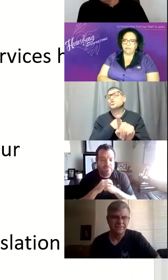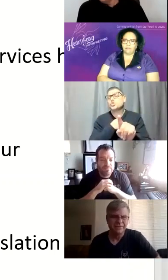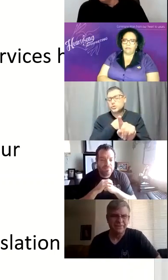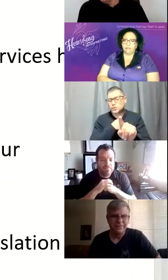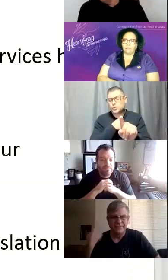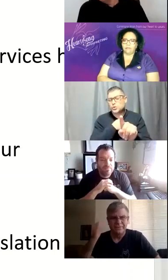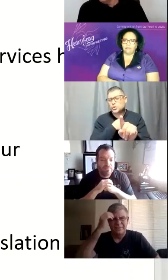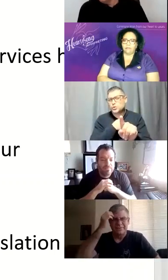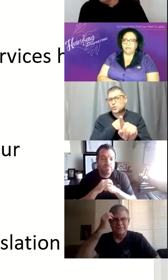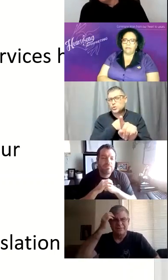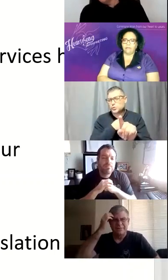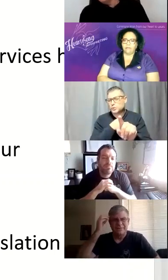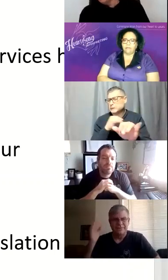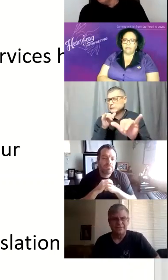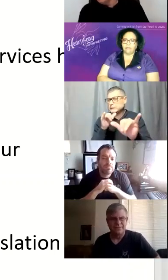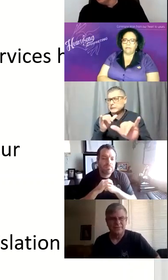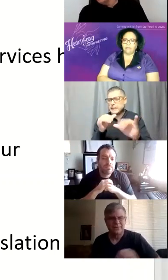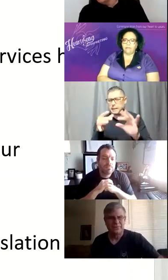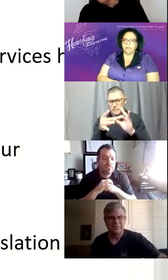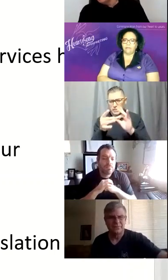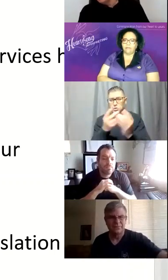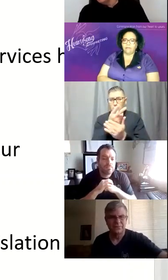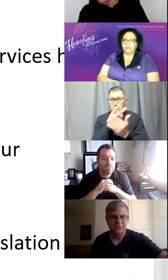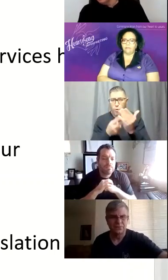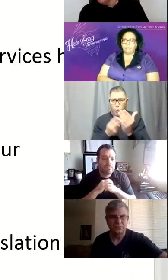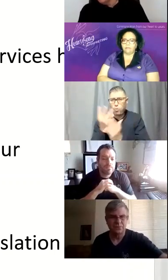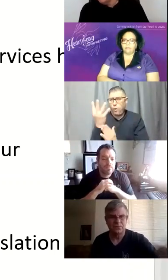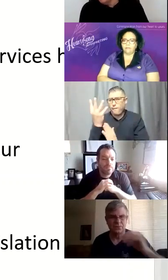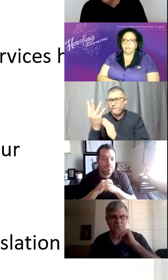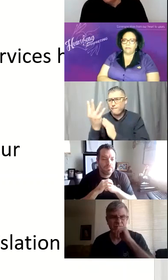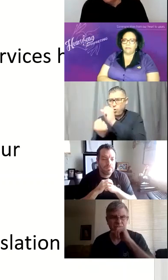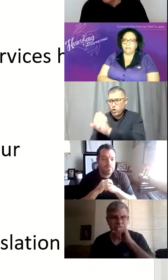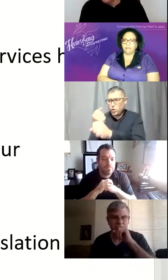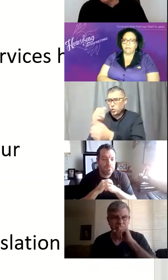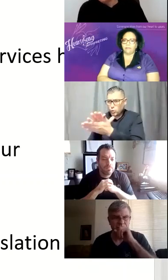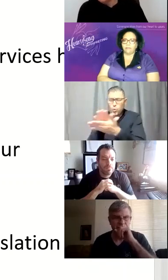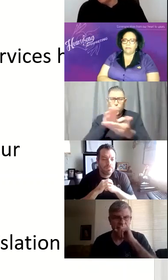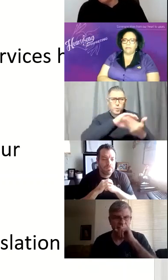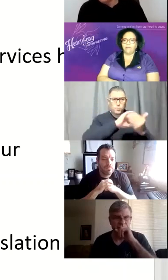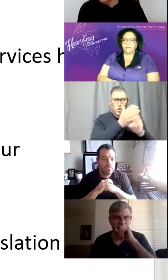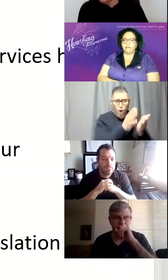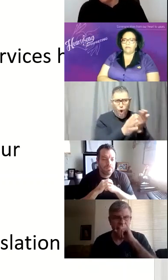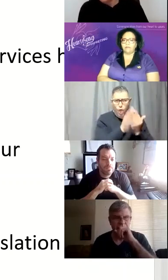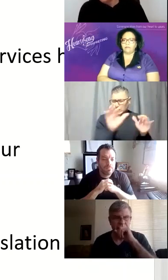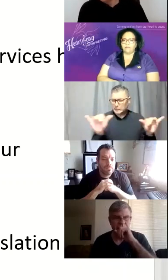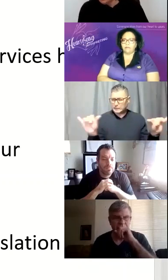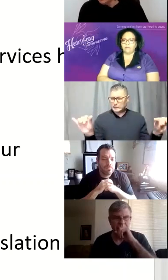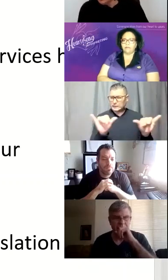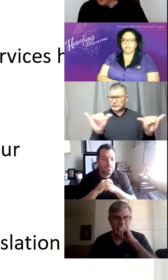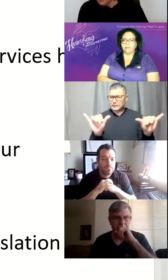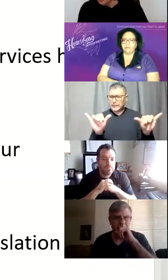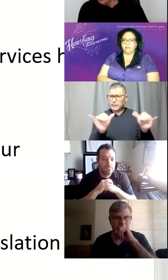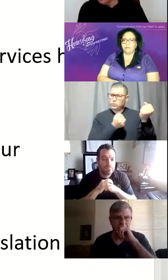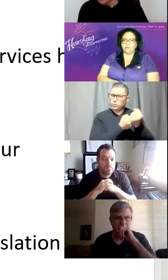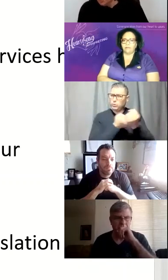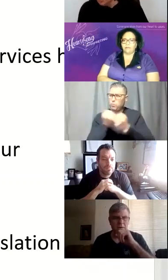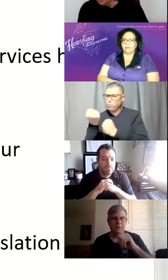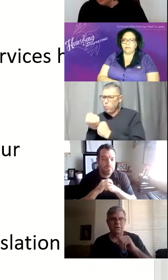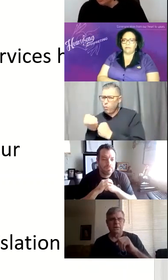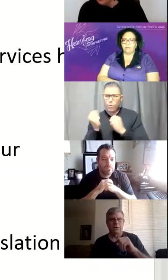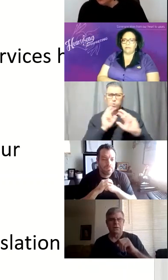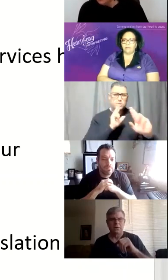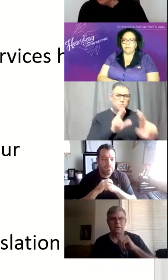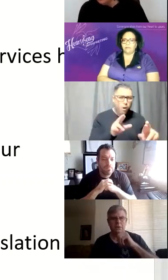Are you getting the same message from both the four-year school and the community college in terms of not sure what they're going to do with the